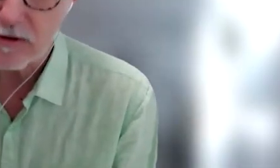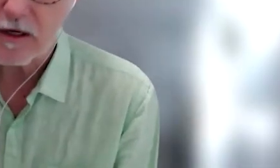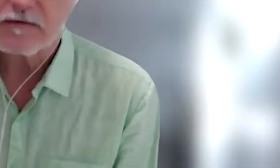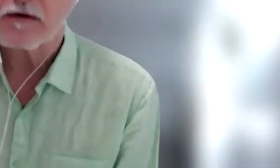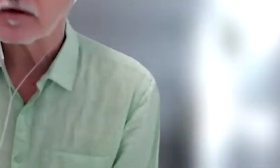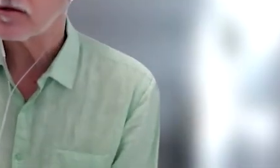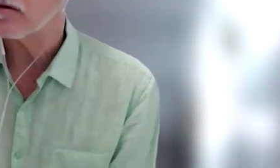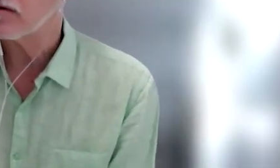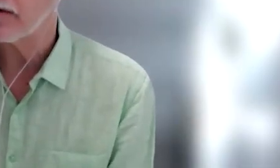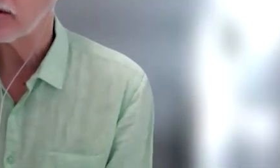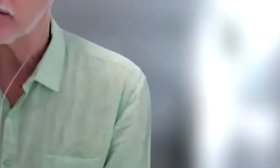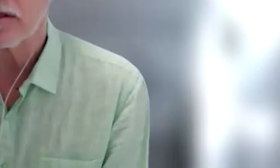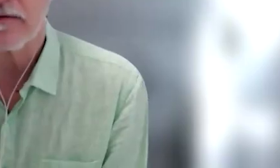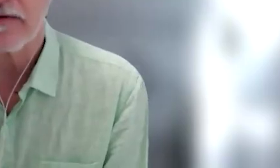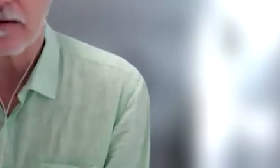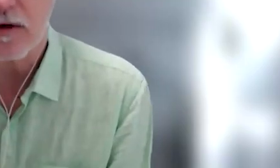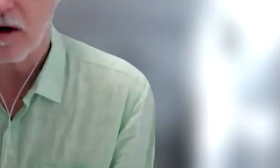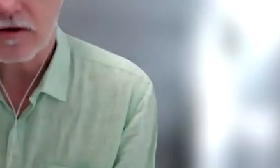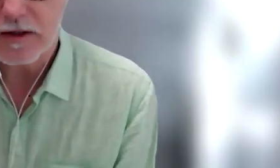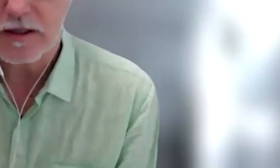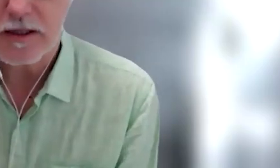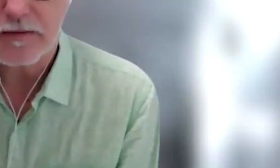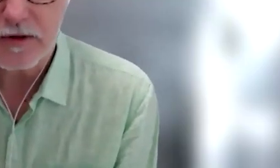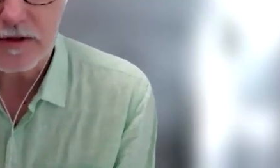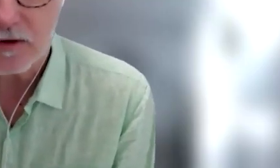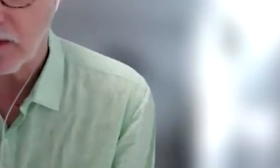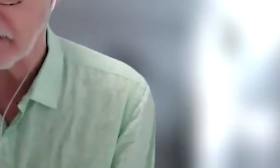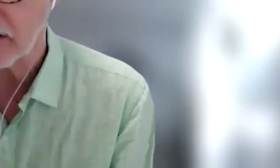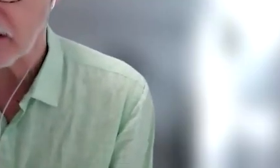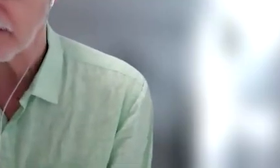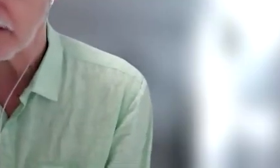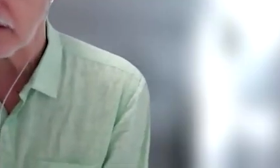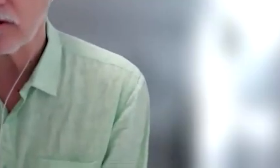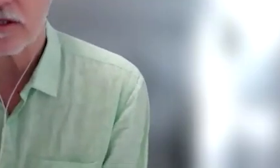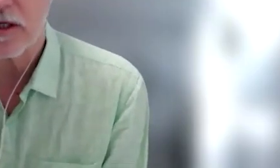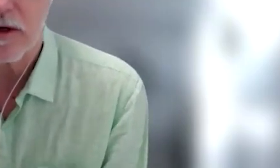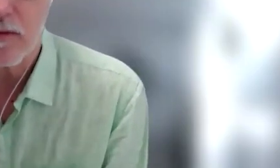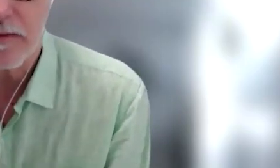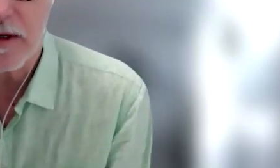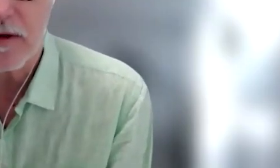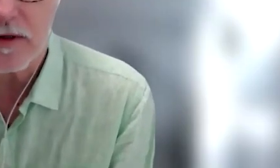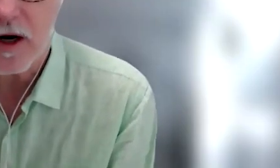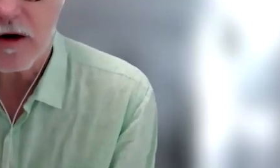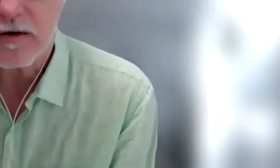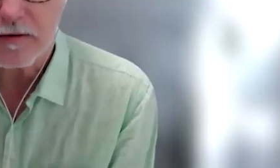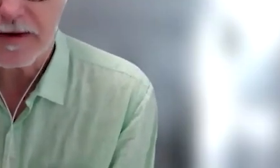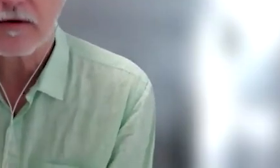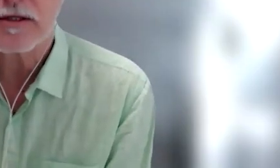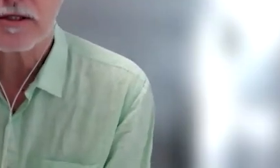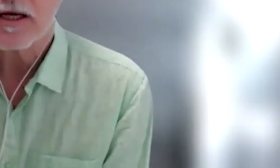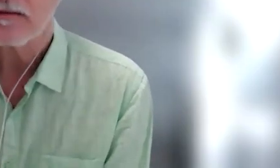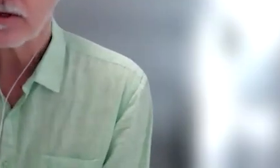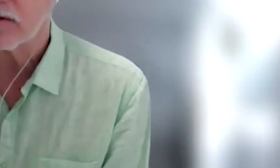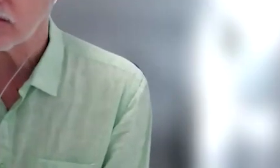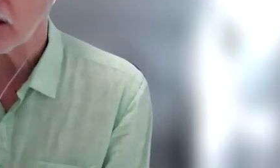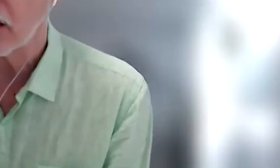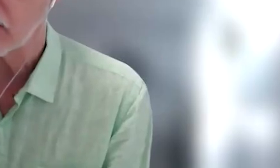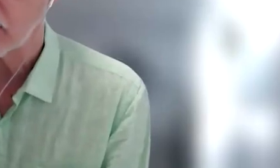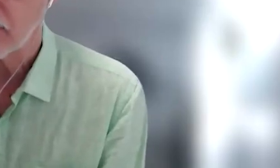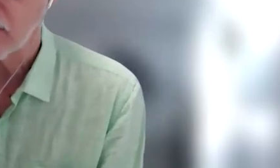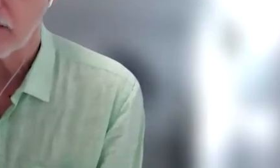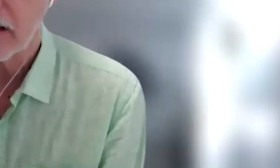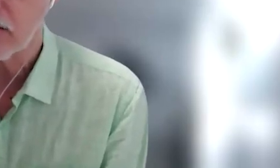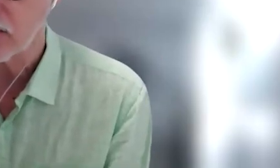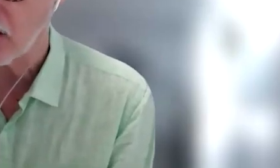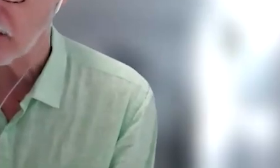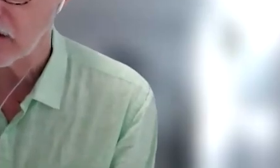comprehensive bios of these two individuals is available on the DWC website. So if you're interested in learning more about who they are and their backgrounds, please do check